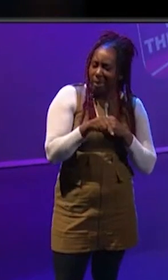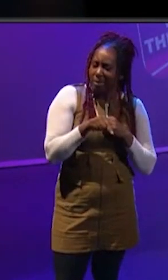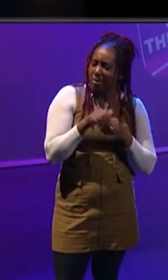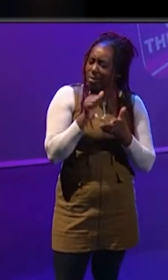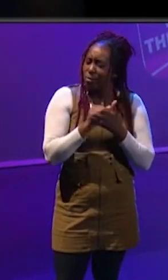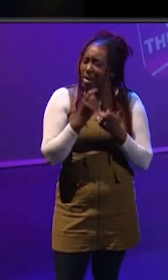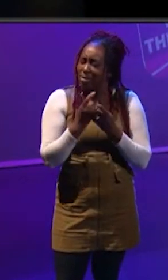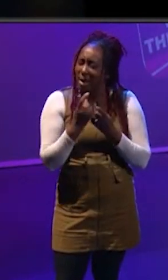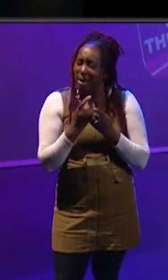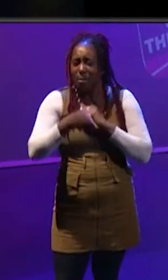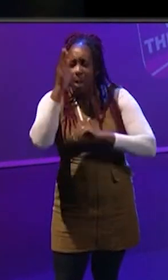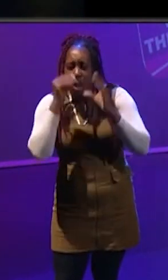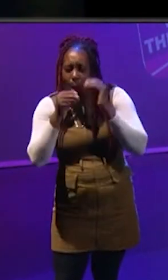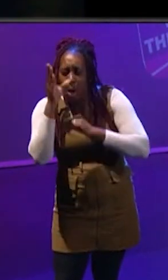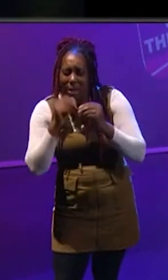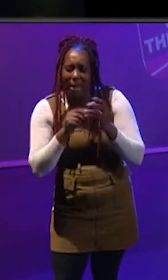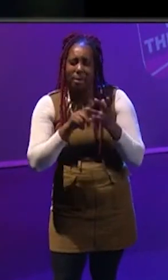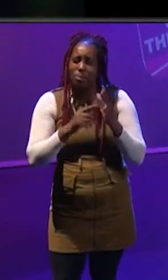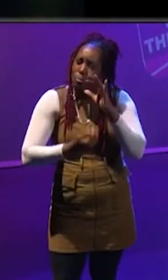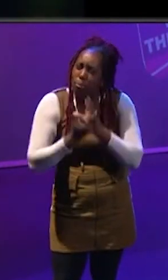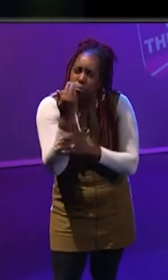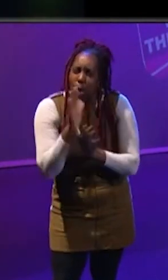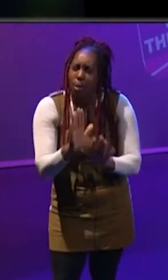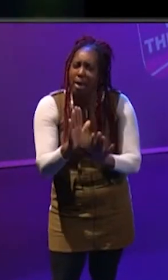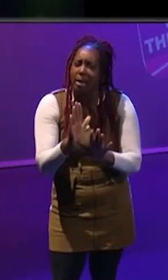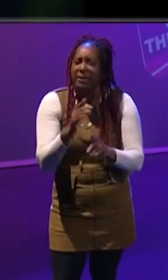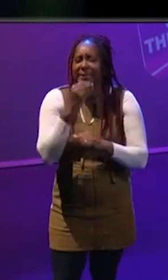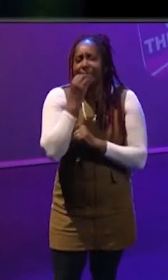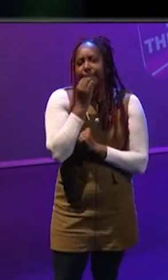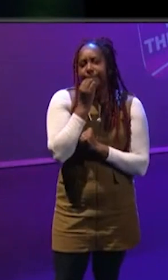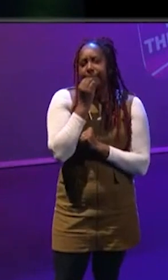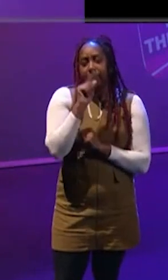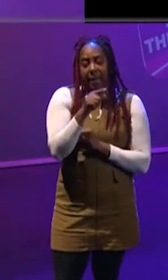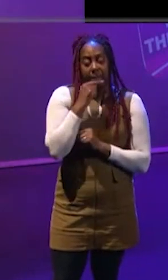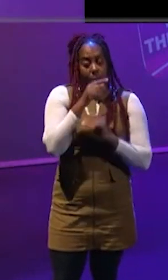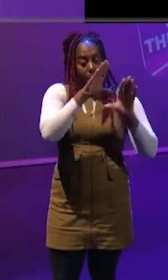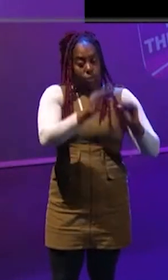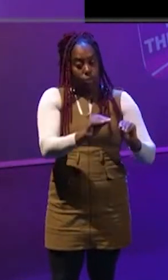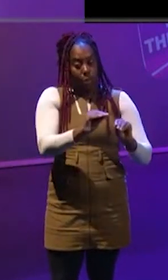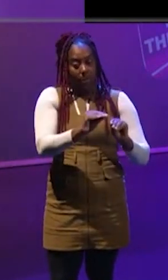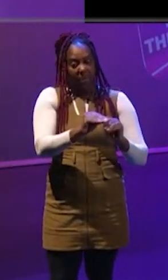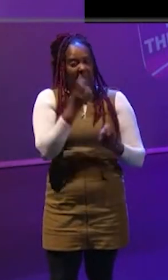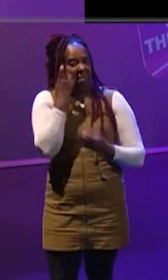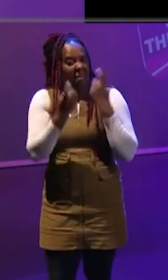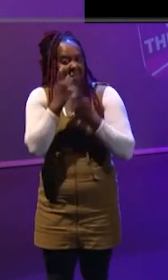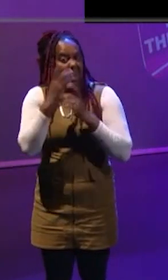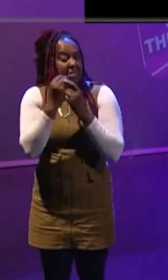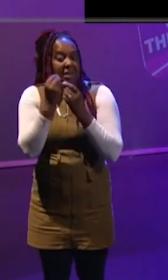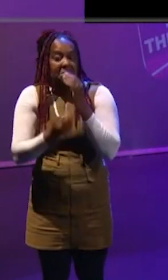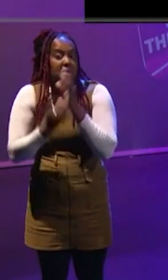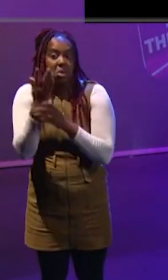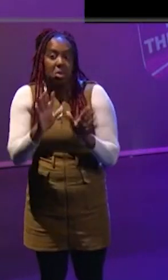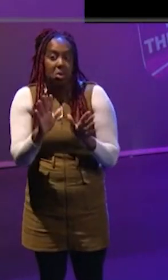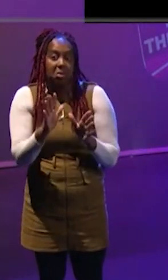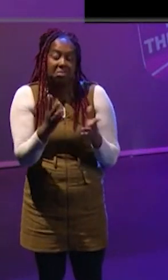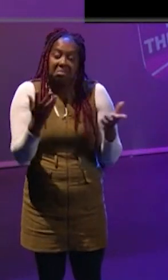still growing? And, you know, when the time comes that I stop doing that, I'll find something new. So I think that, yeah, there aren't enough